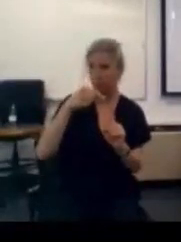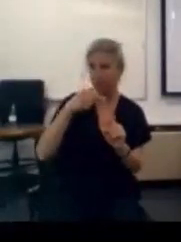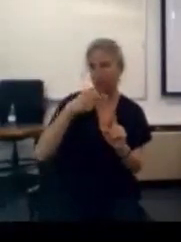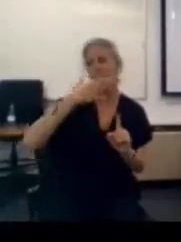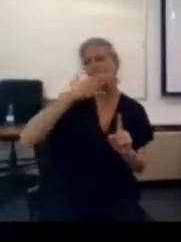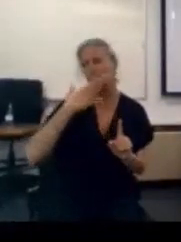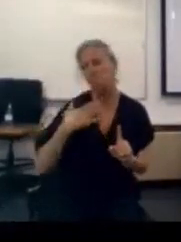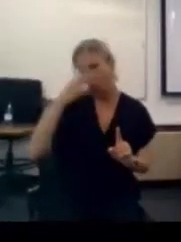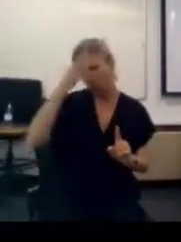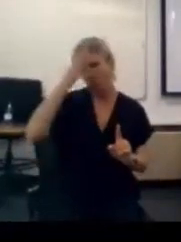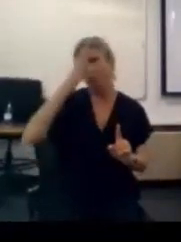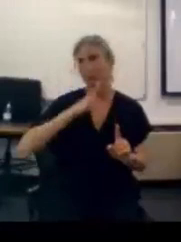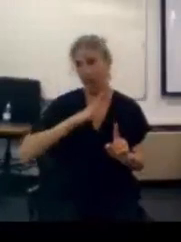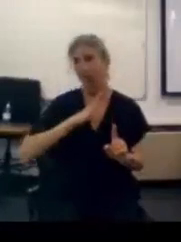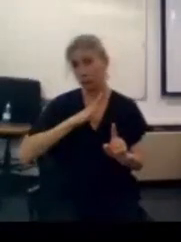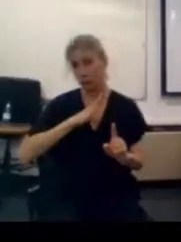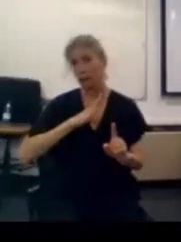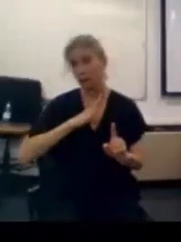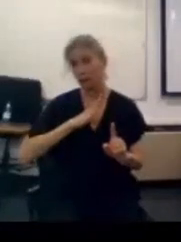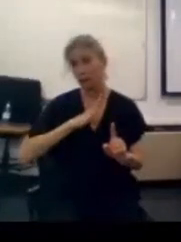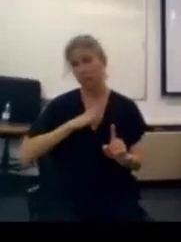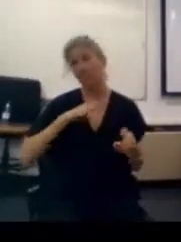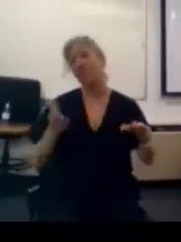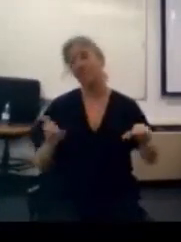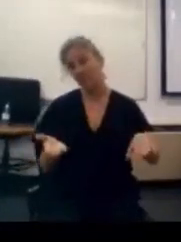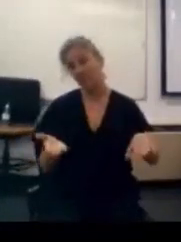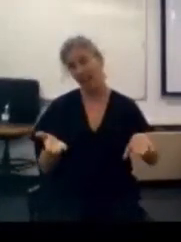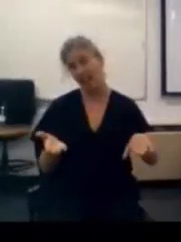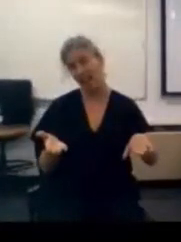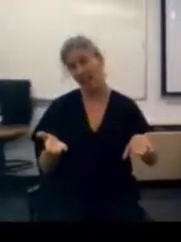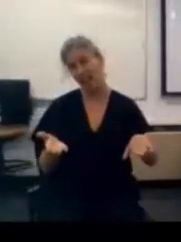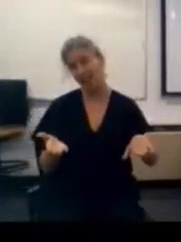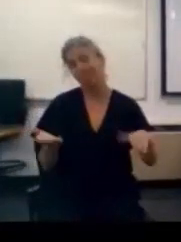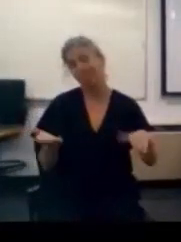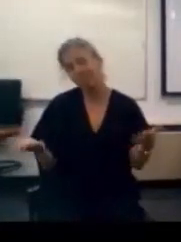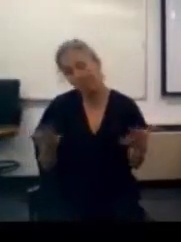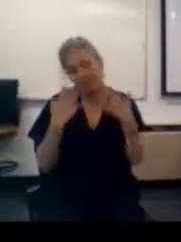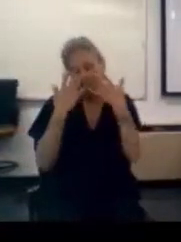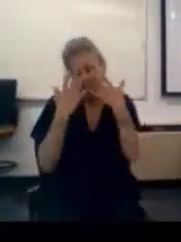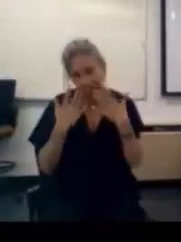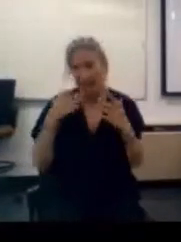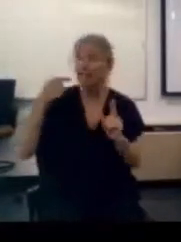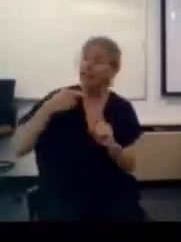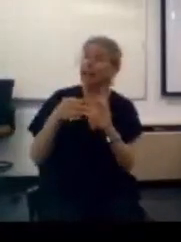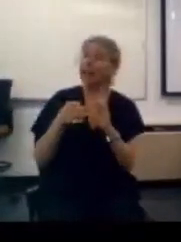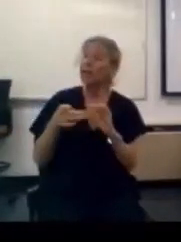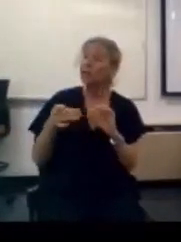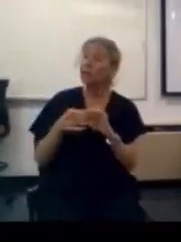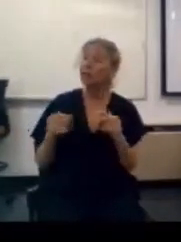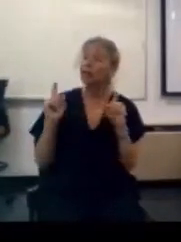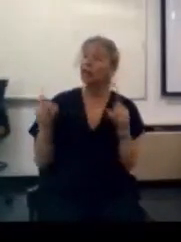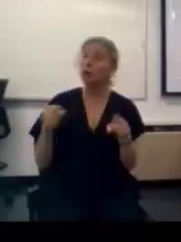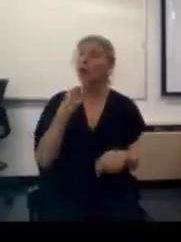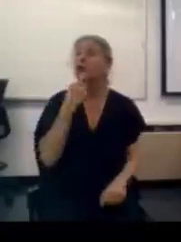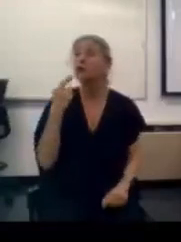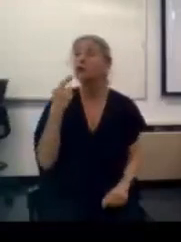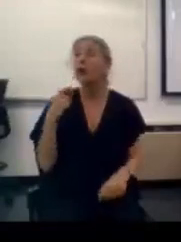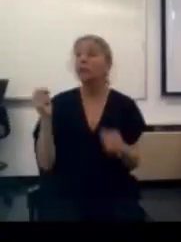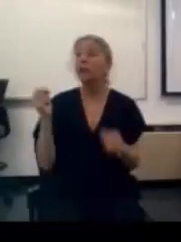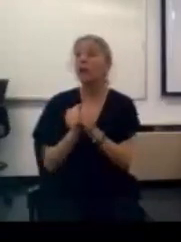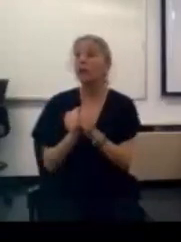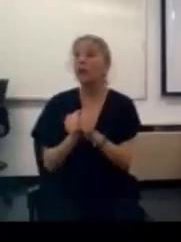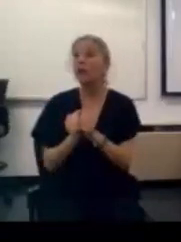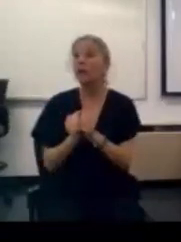him. Yes. Dear, so God rest his soul. So the late Matt Saplin mentioned that he had gone